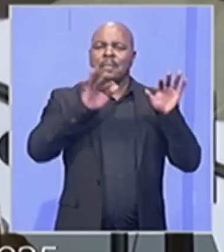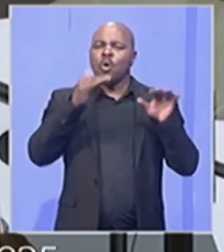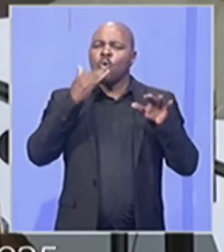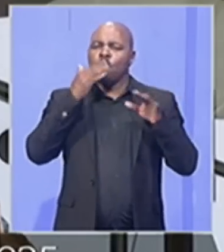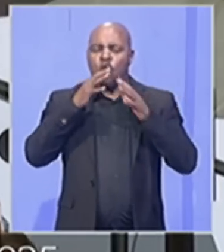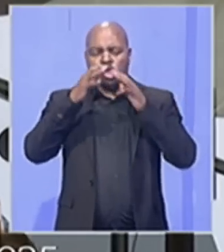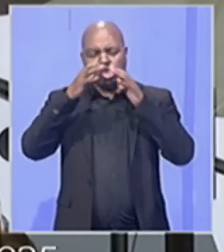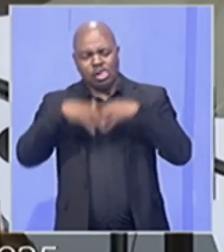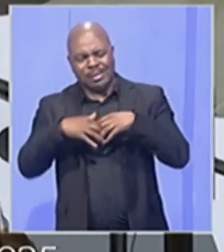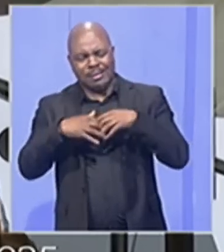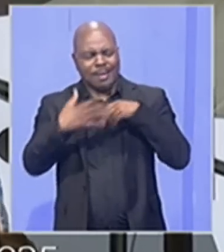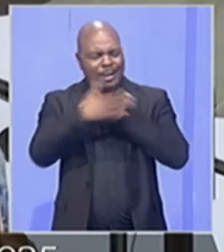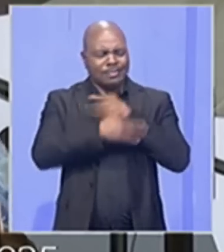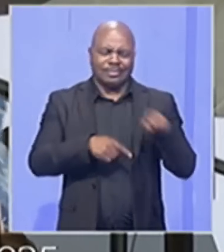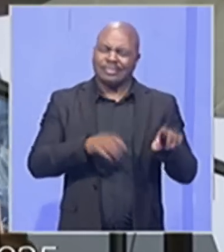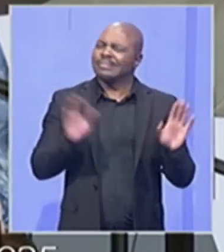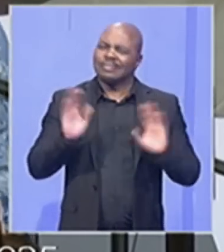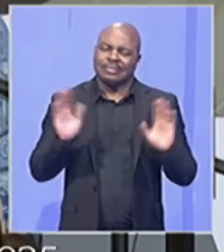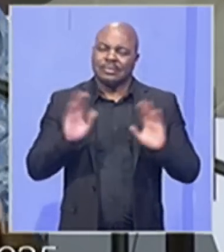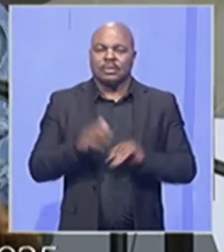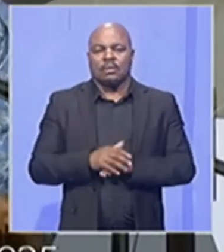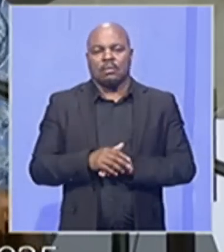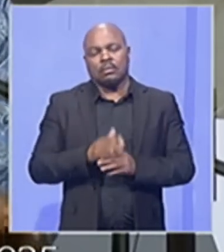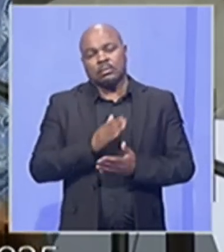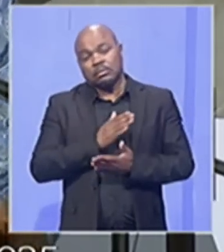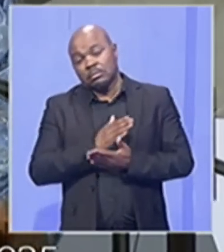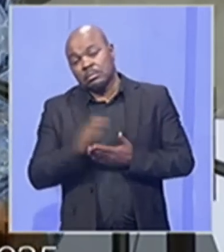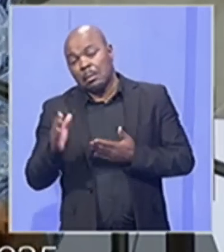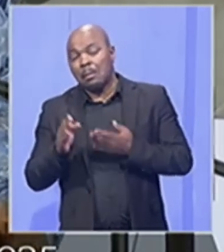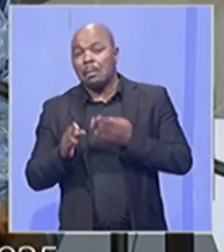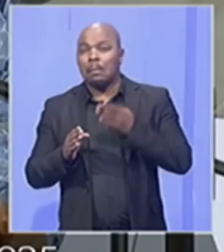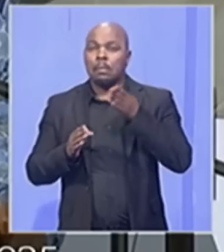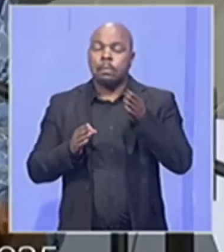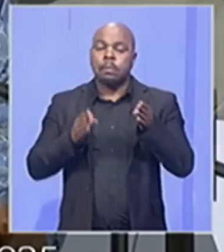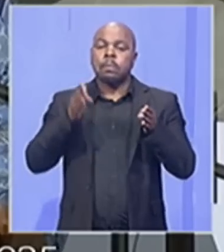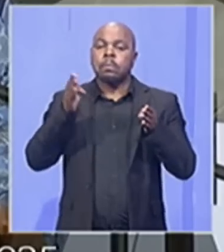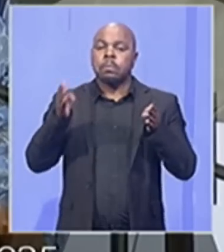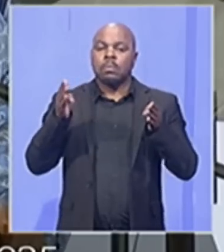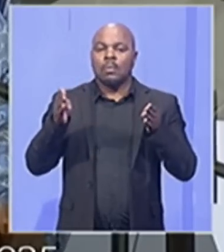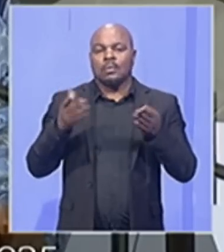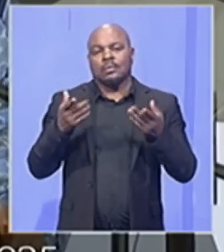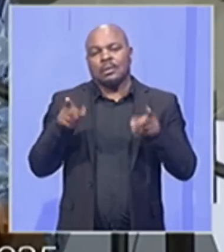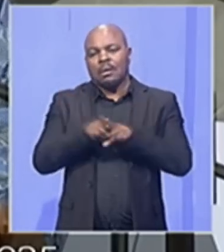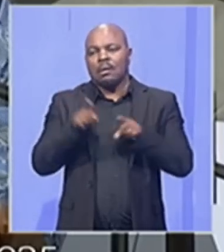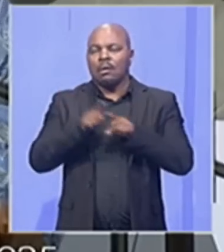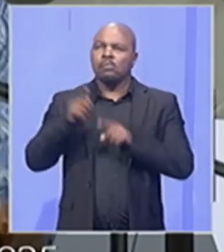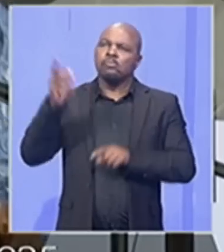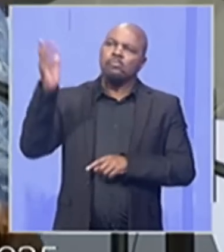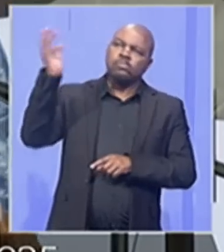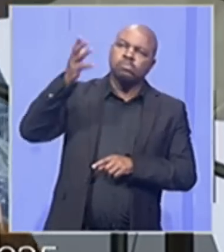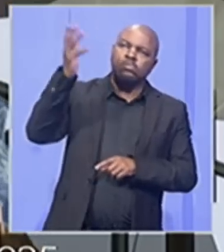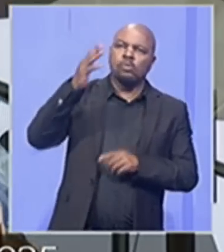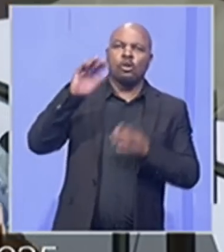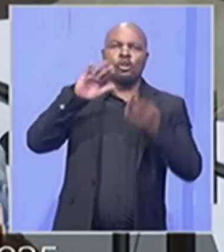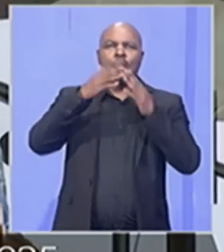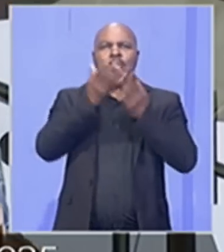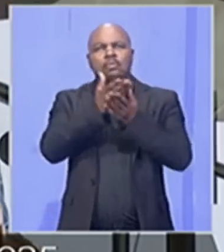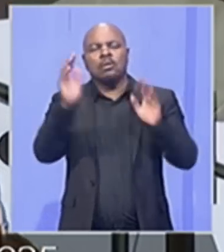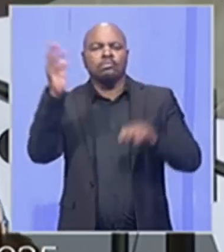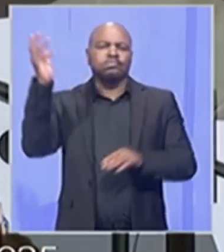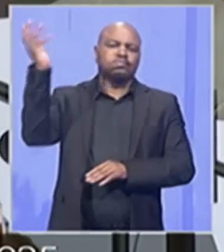the nation. There are some who even on public platforms